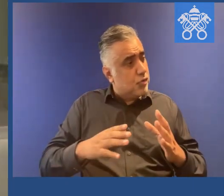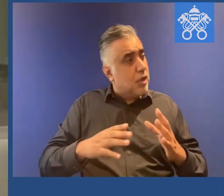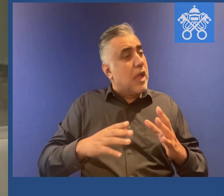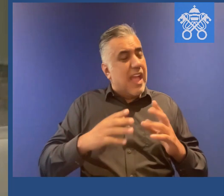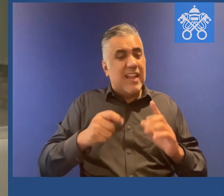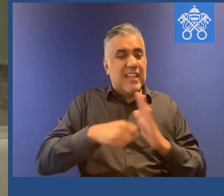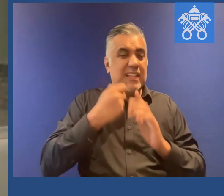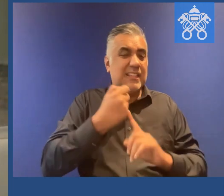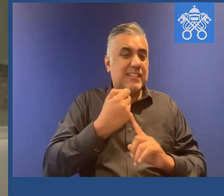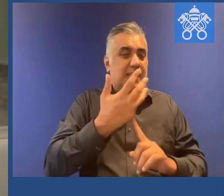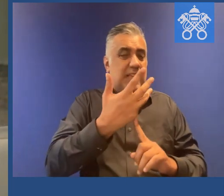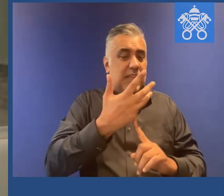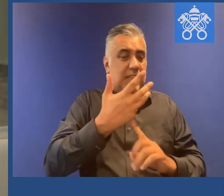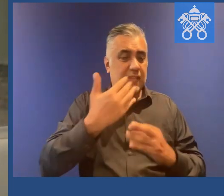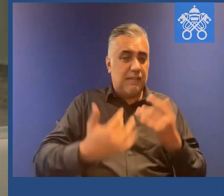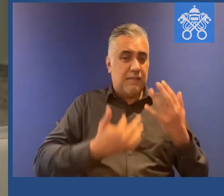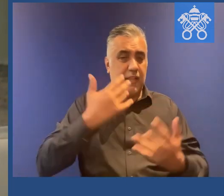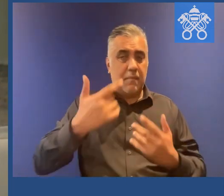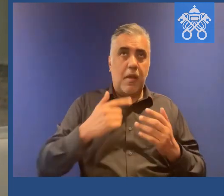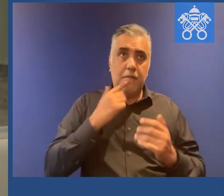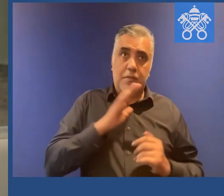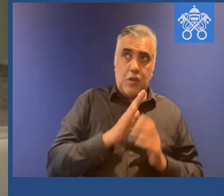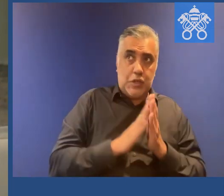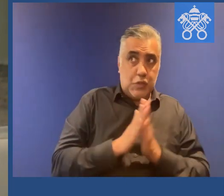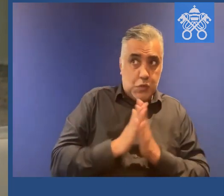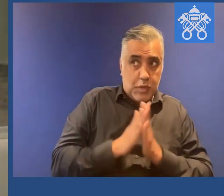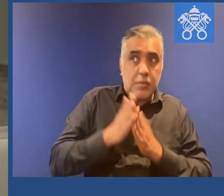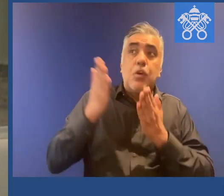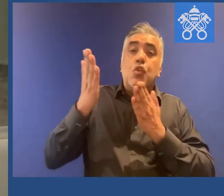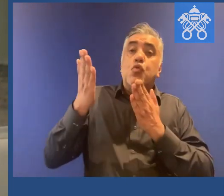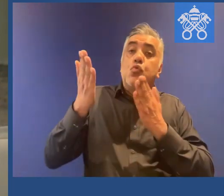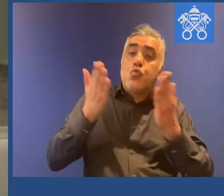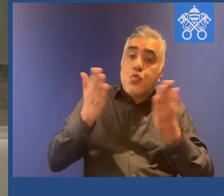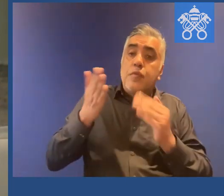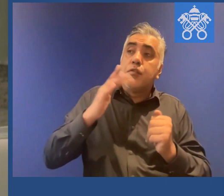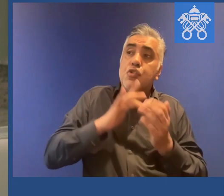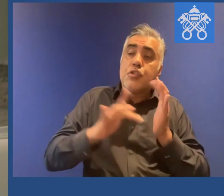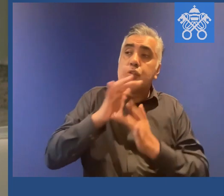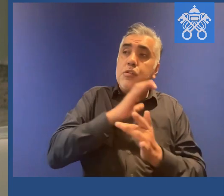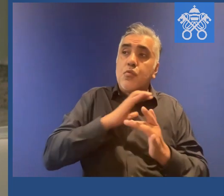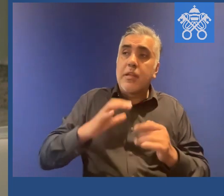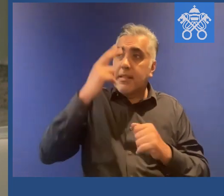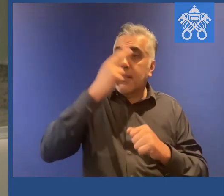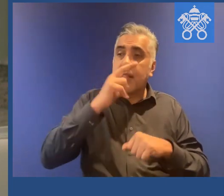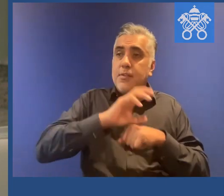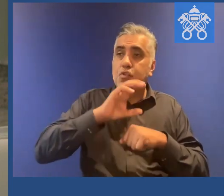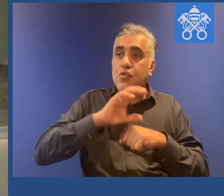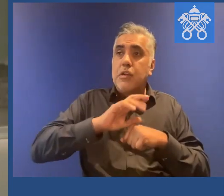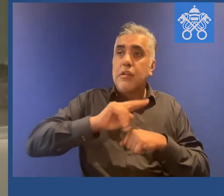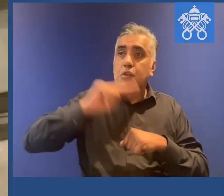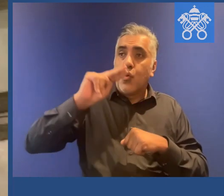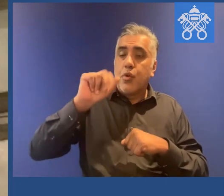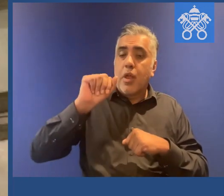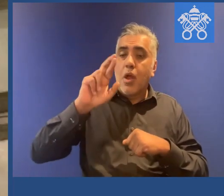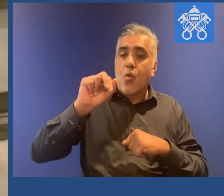the flame of their enthusiasm to serve Jesus Christ in the Catholic Church in Northern